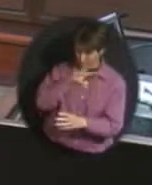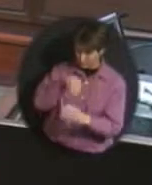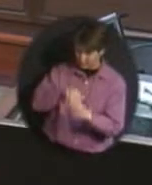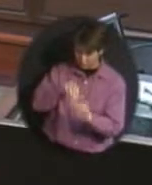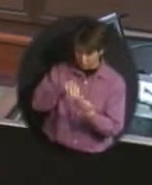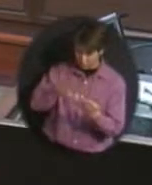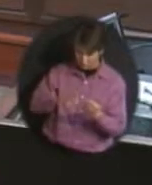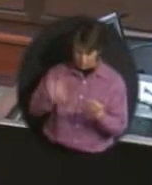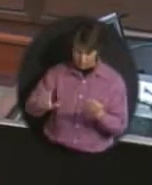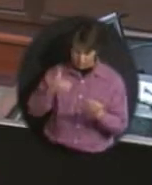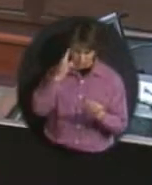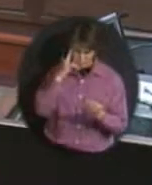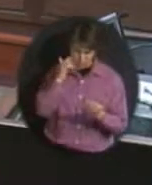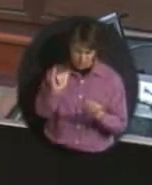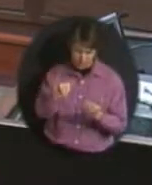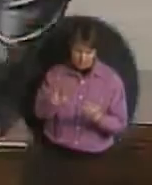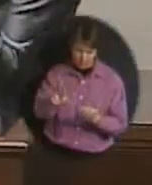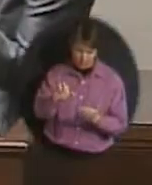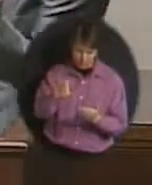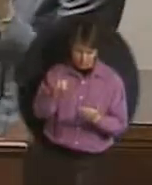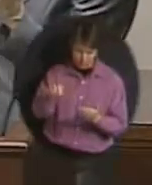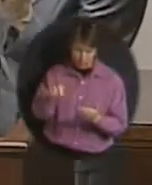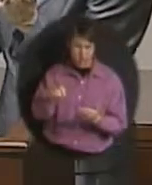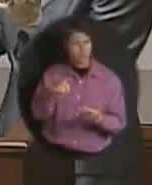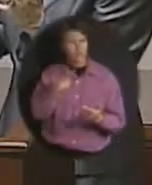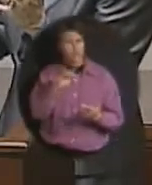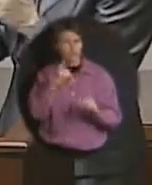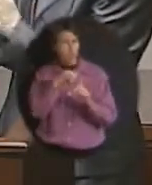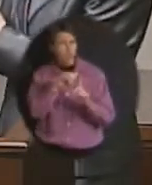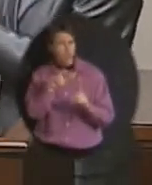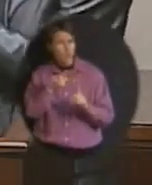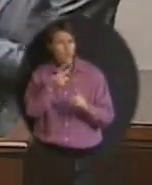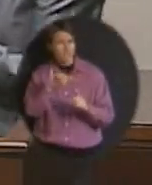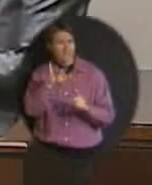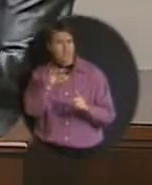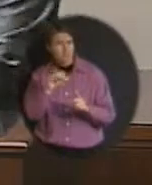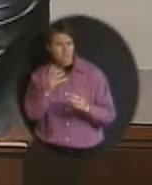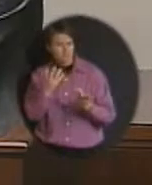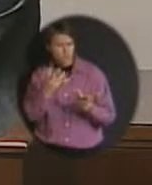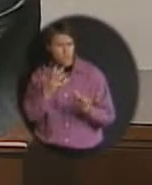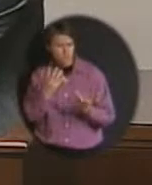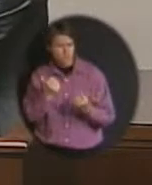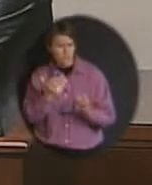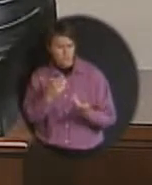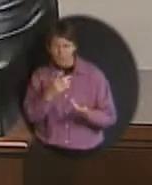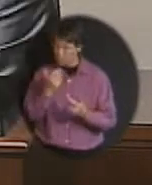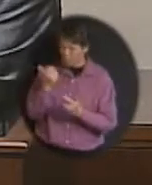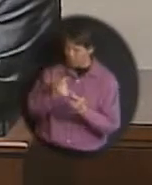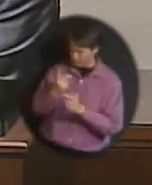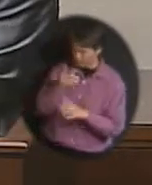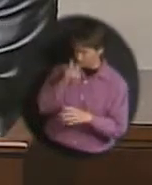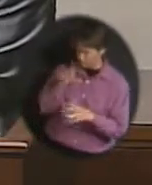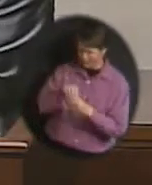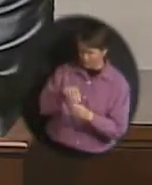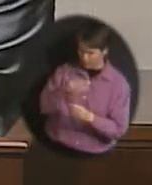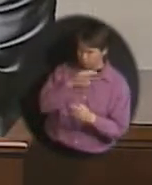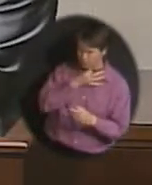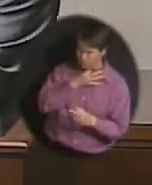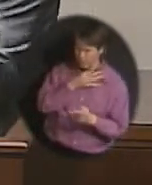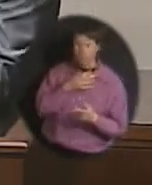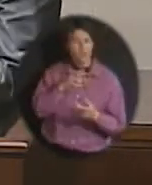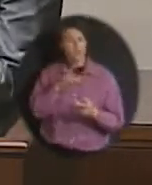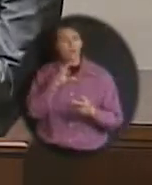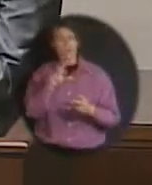record? The bully or the victims, or either, maybe, is the question. Anybody involved? I'm just curious about how much stays with the